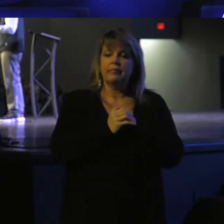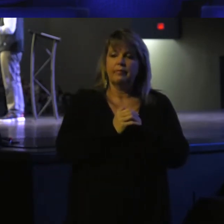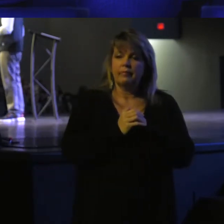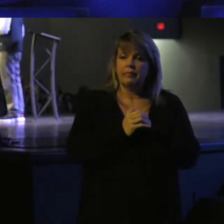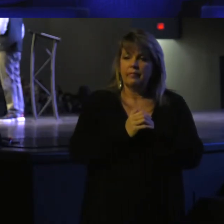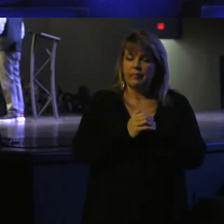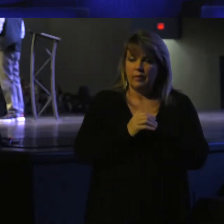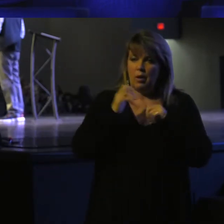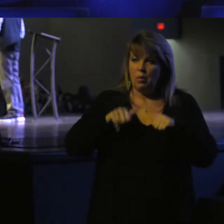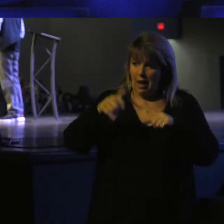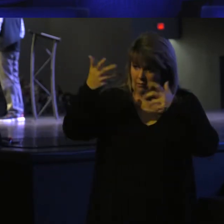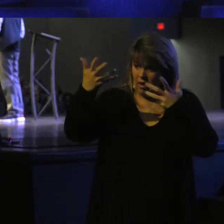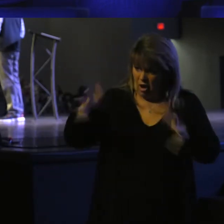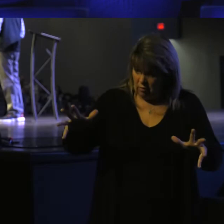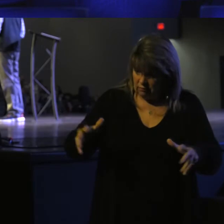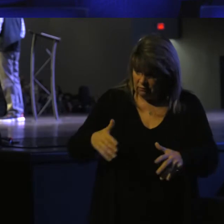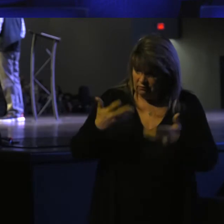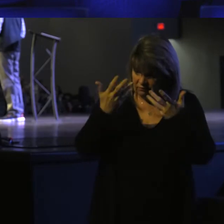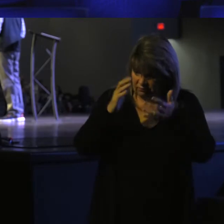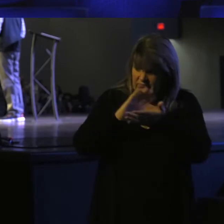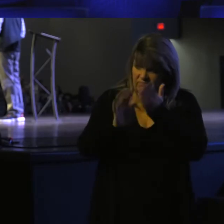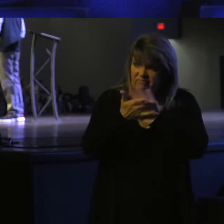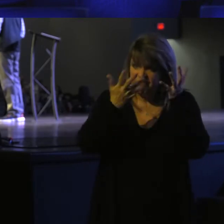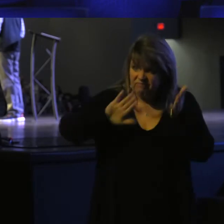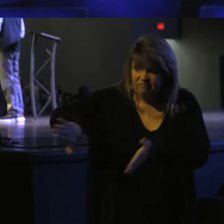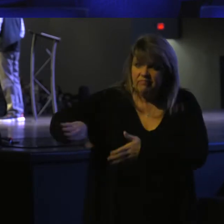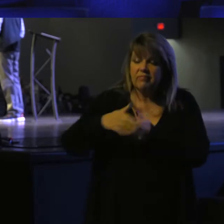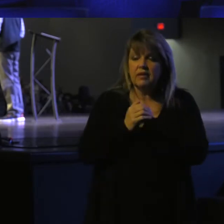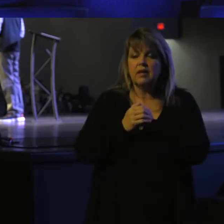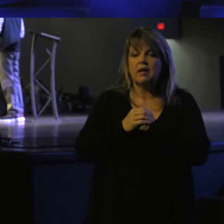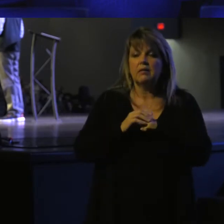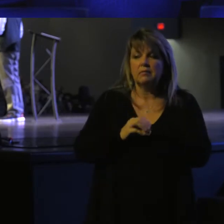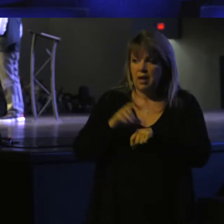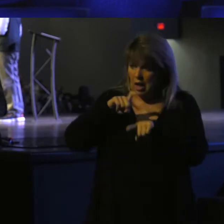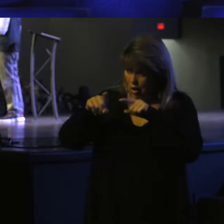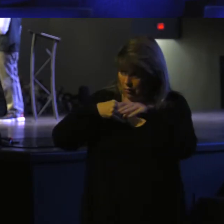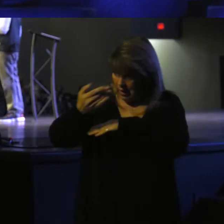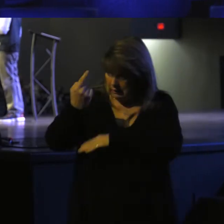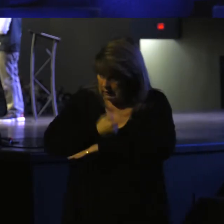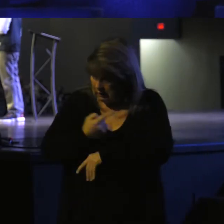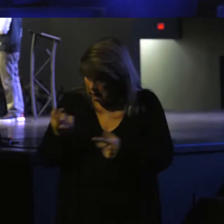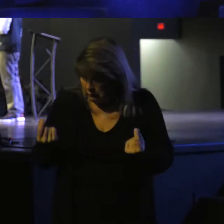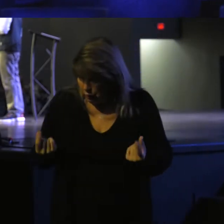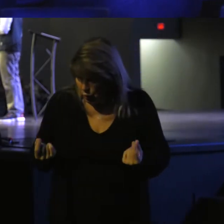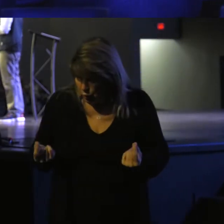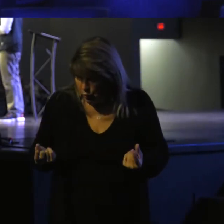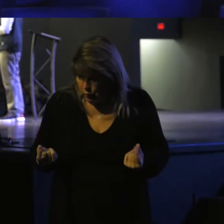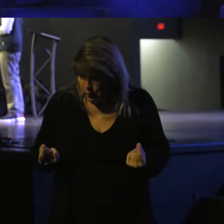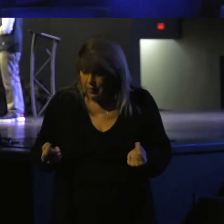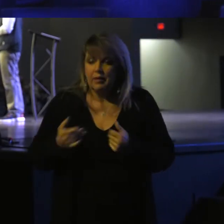We've got to wrap this thing up. She said, well, I'll do everything I can. And so I called her the next day. I said, what have you done?